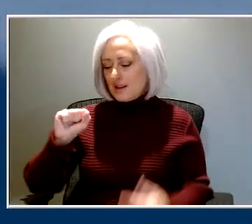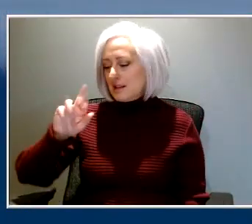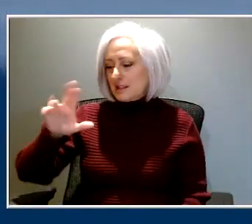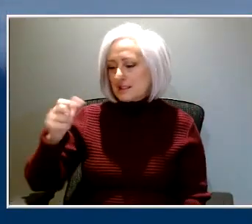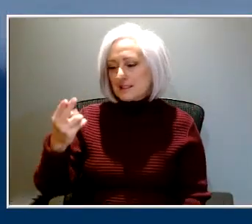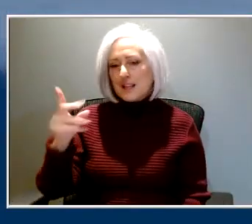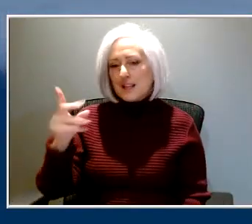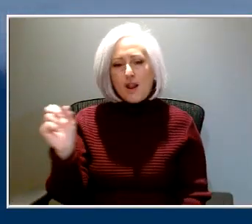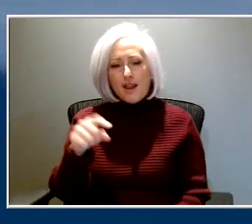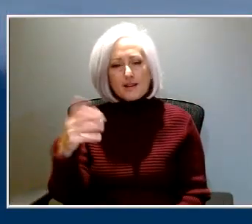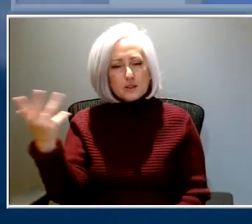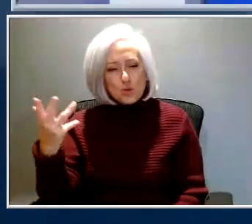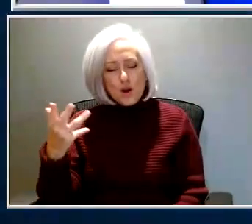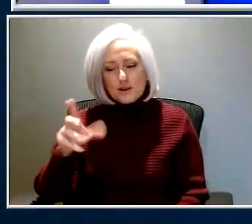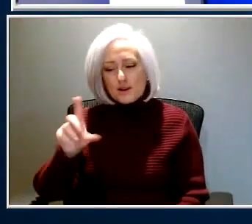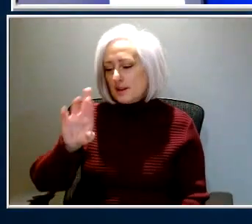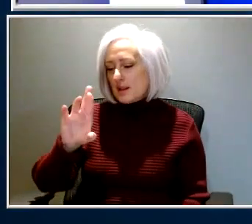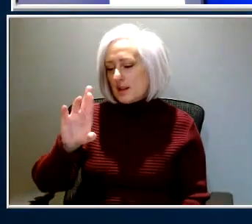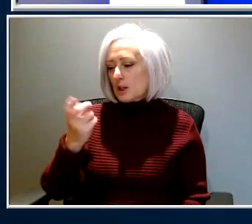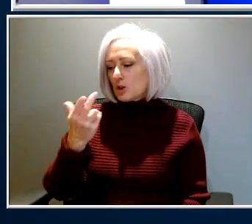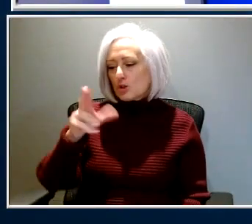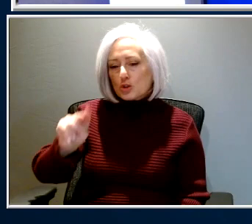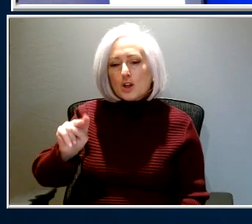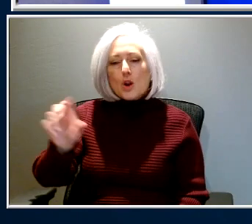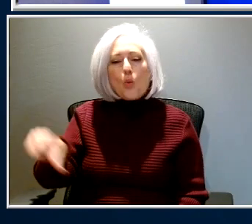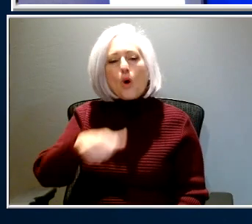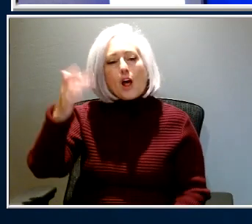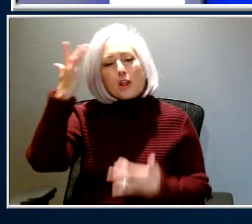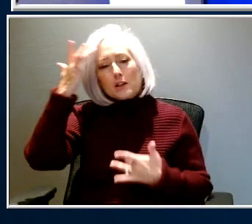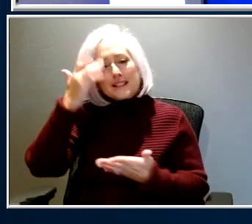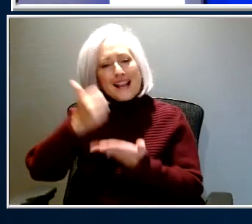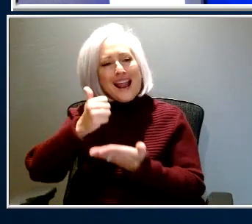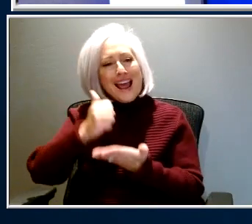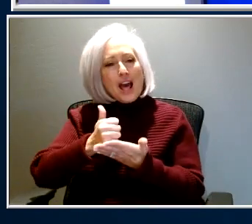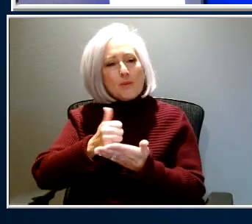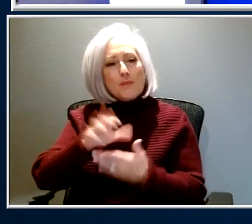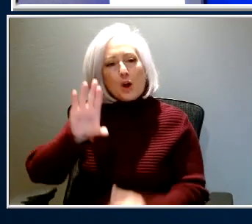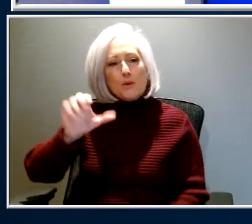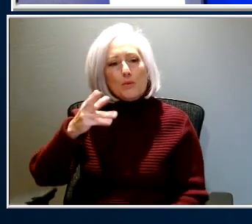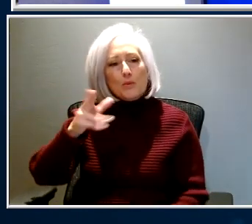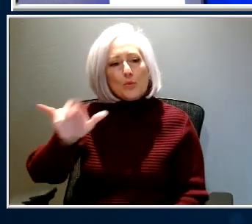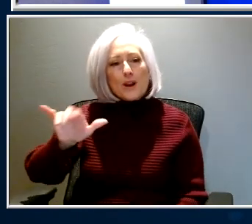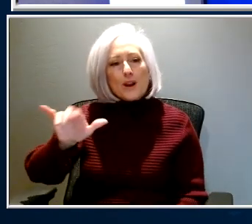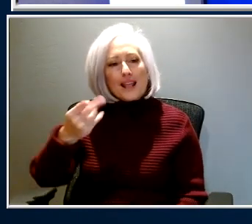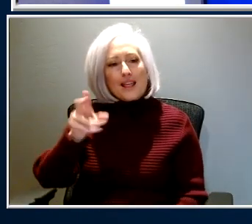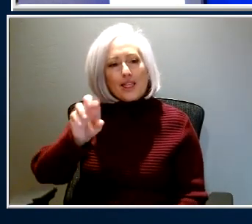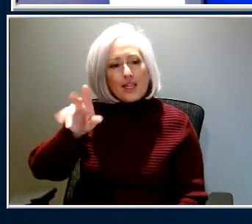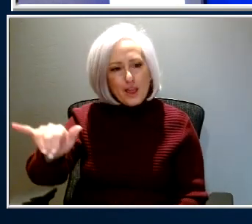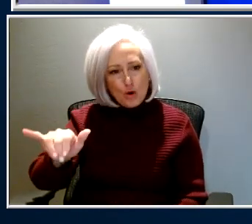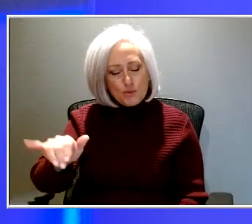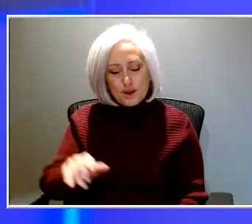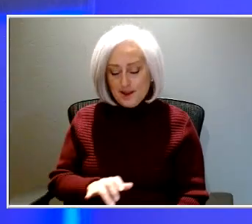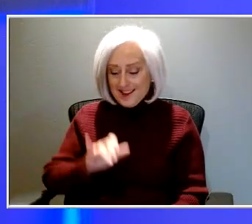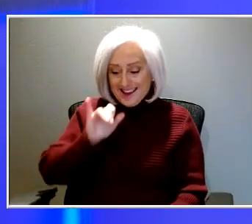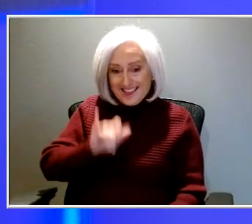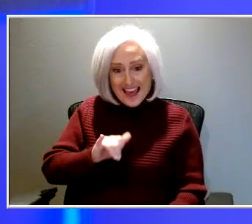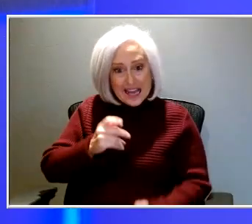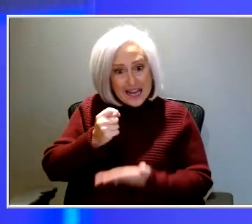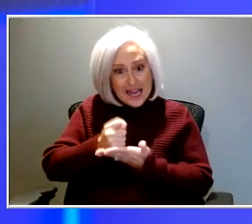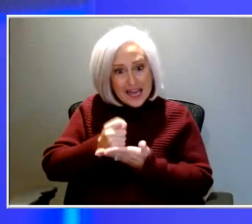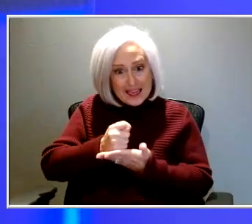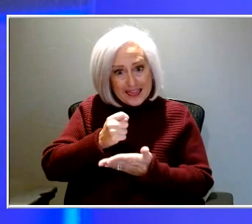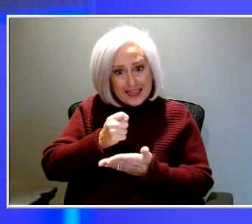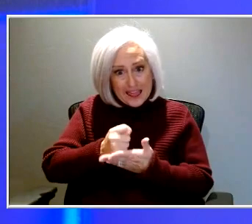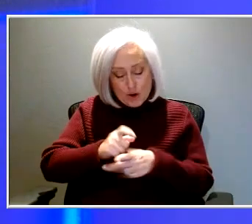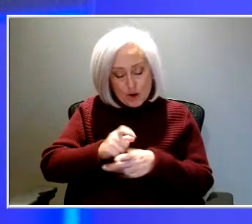else does brachytherapy help with? Yeah. Again, brachytherapy is a type of radiation that where we